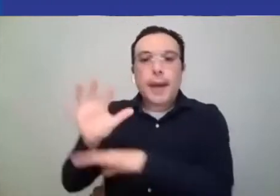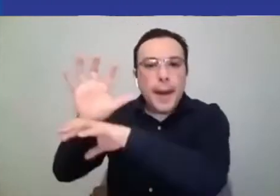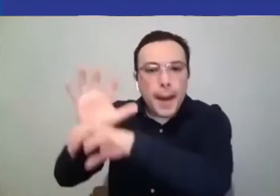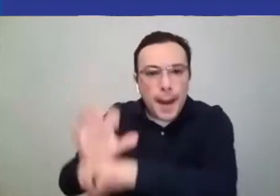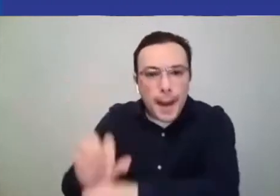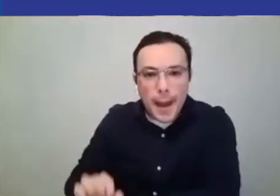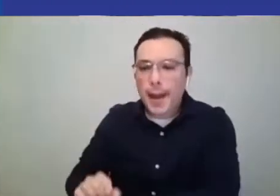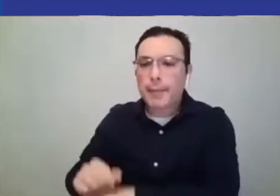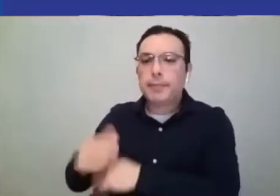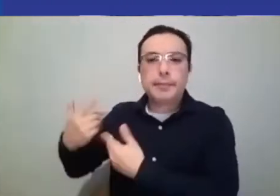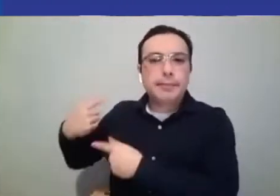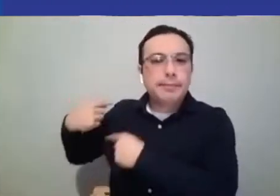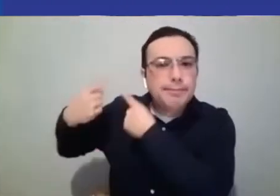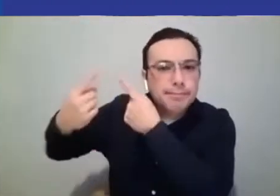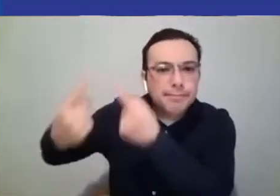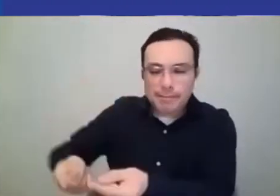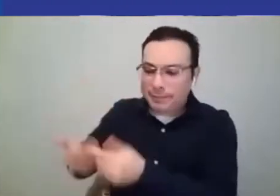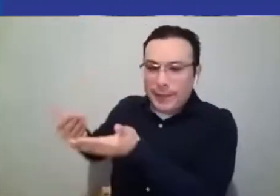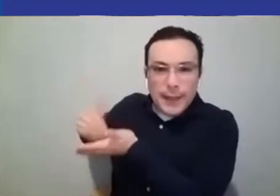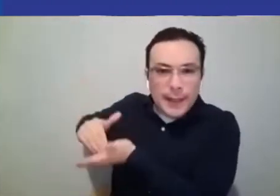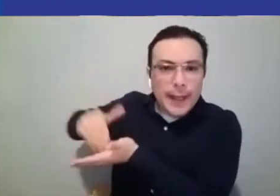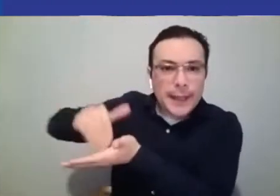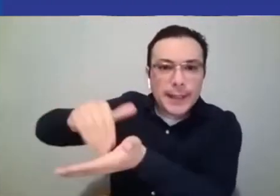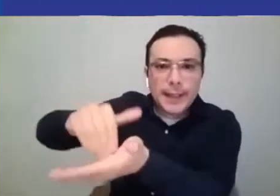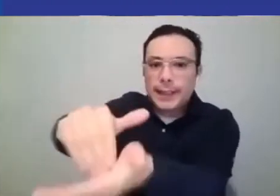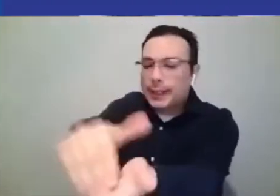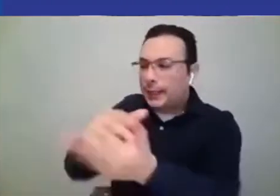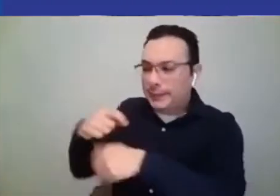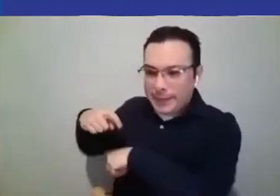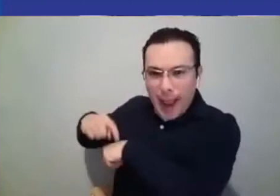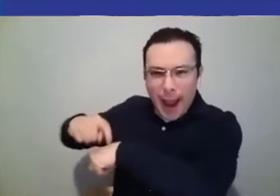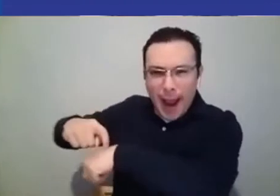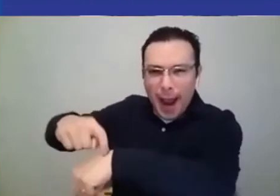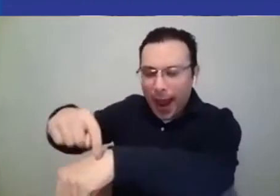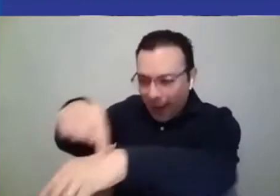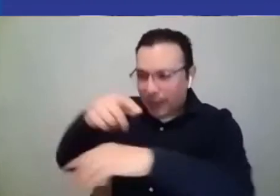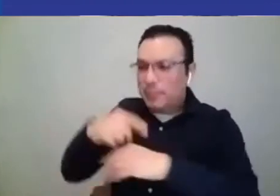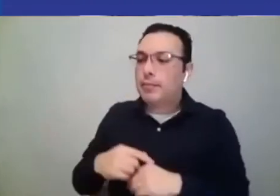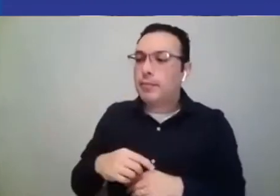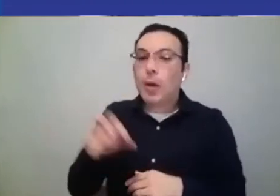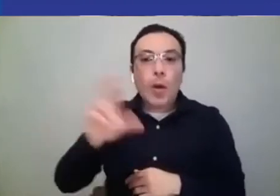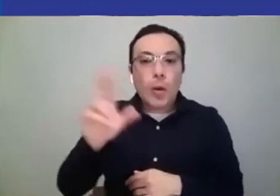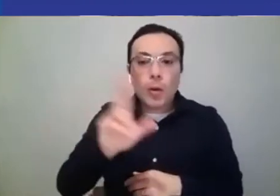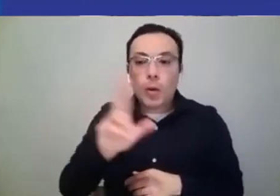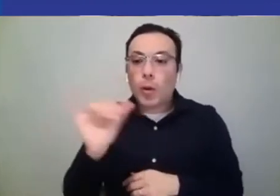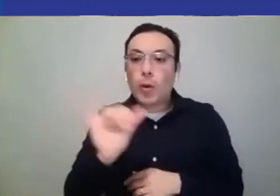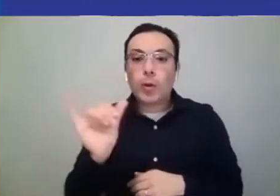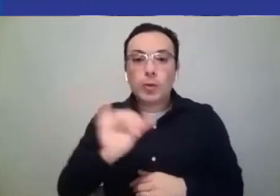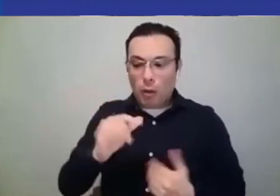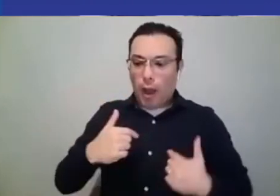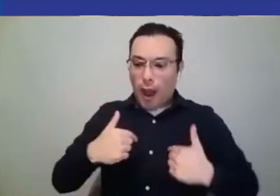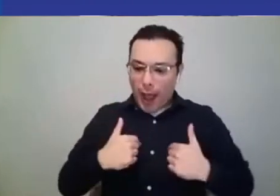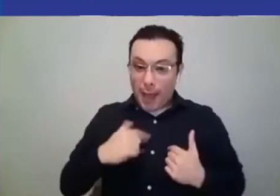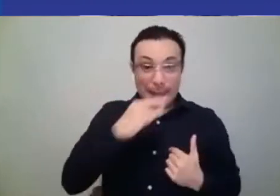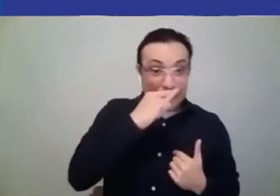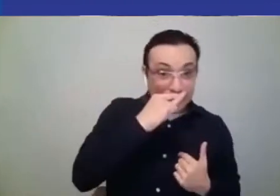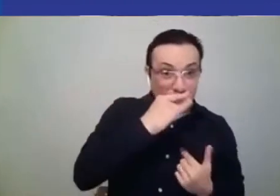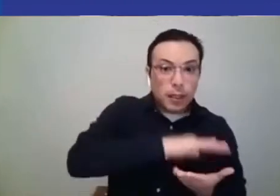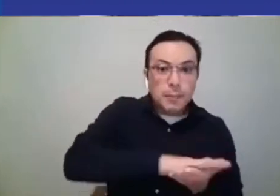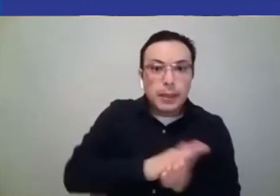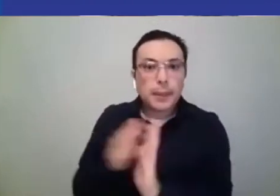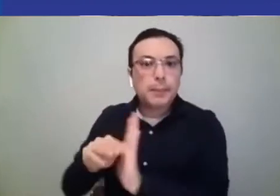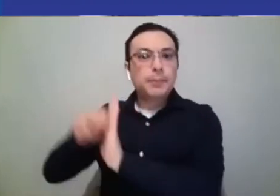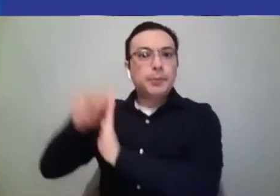traditions involved, there are communities involved, there is context involved, there are rites of passage,